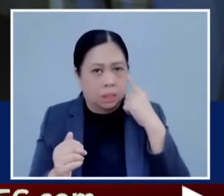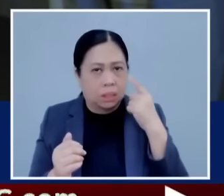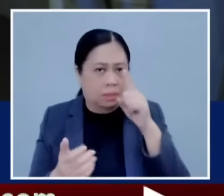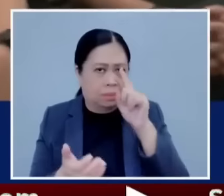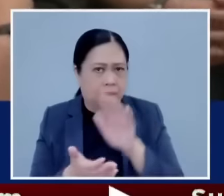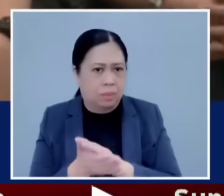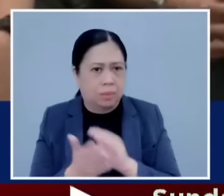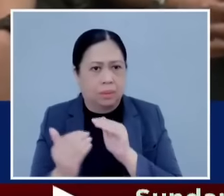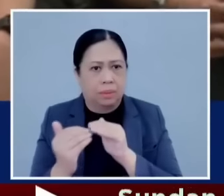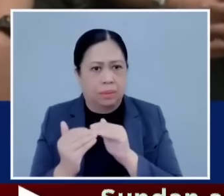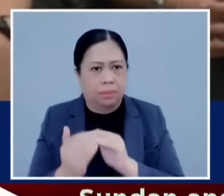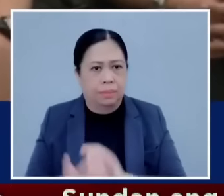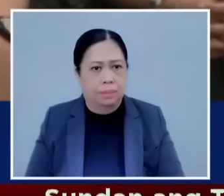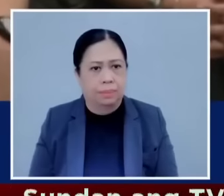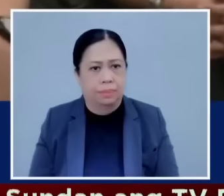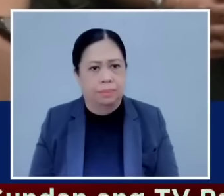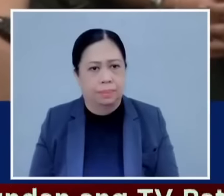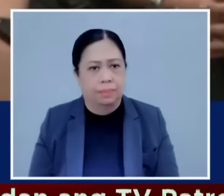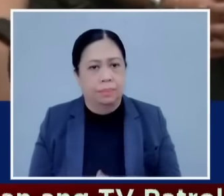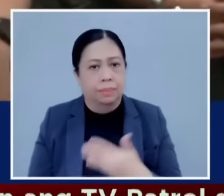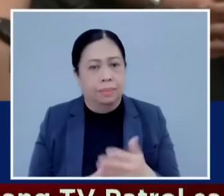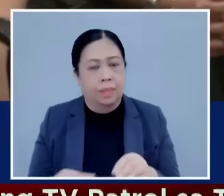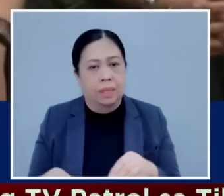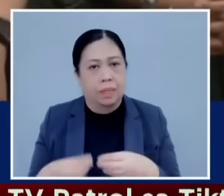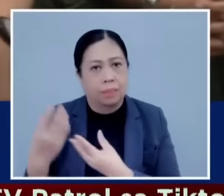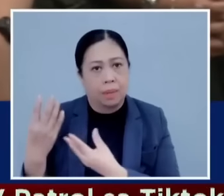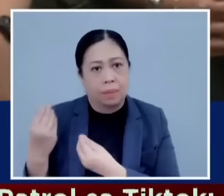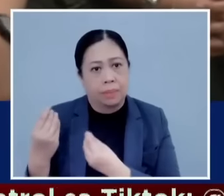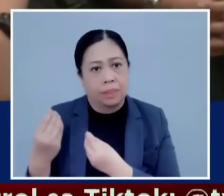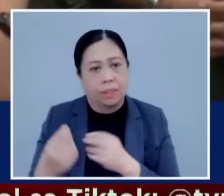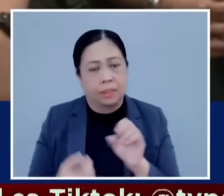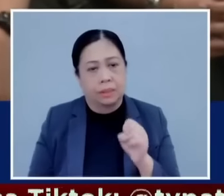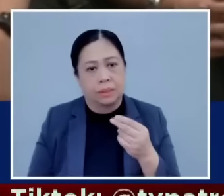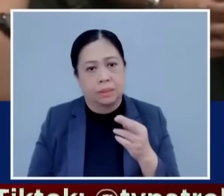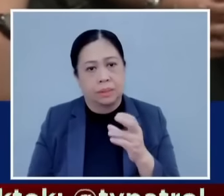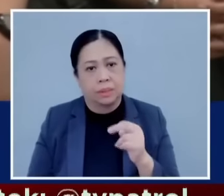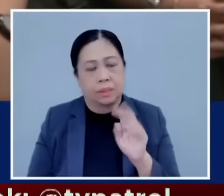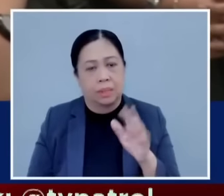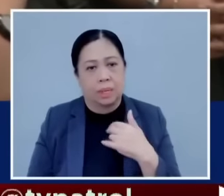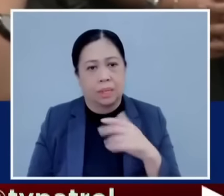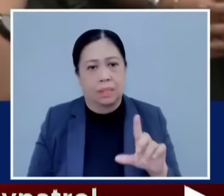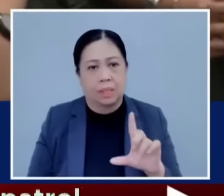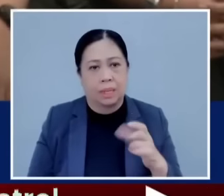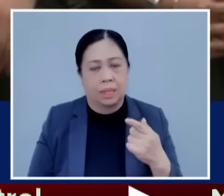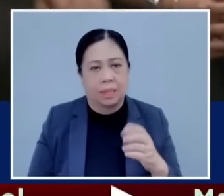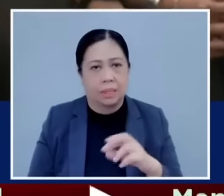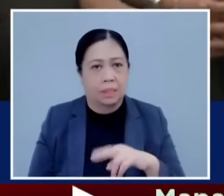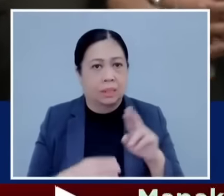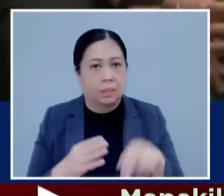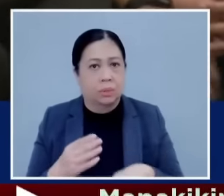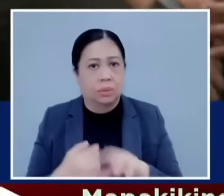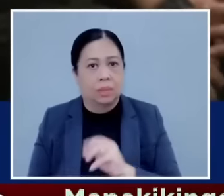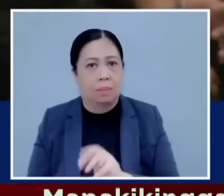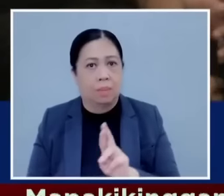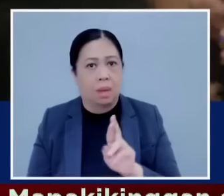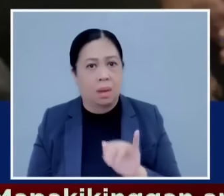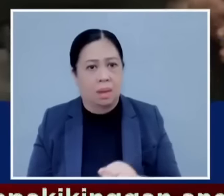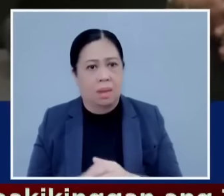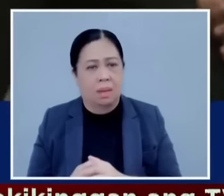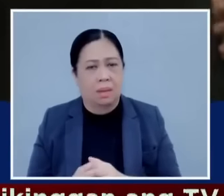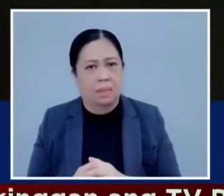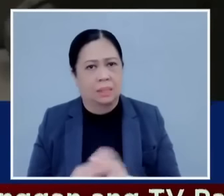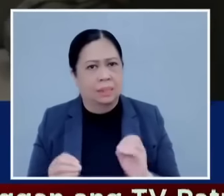was mutual. Samantala, nagbigay ng update si Sharon sa lagay ng kanyang hita at resulta ng MRI. It has nothing